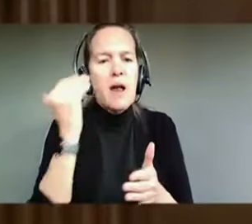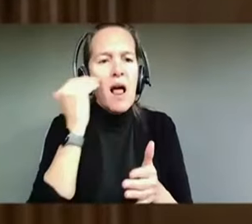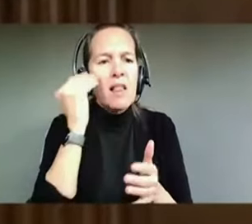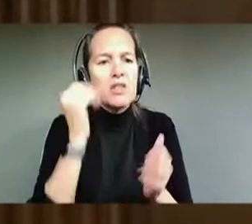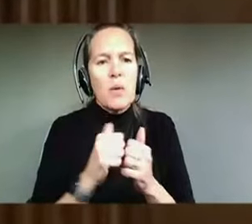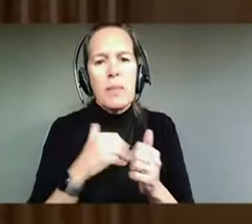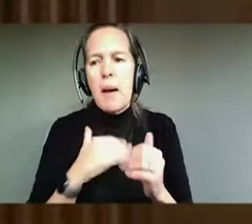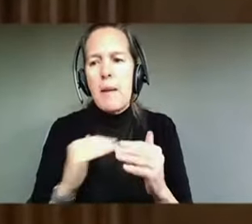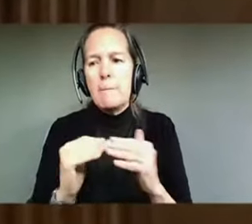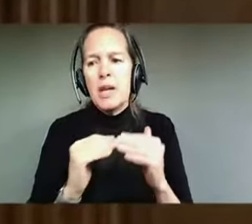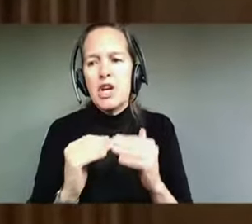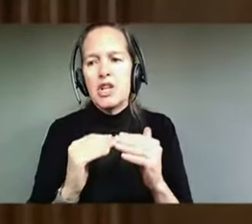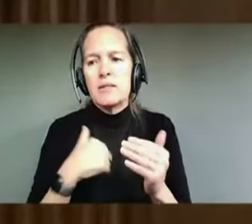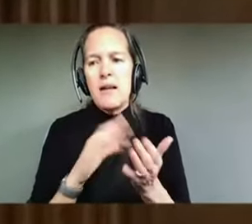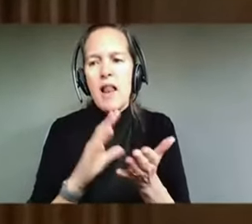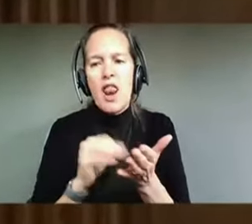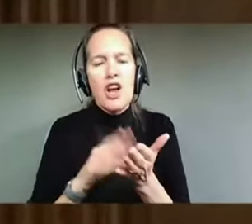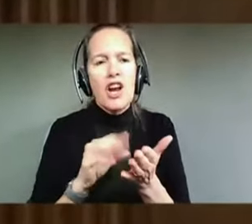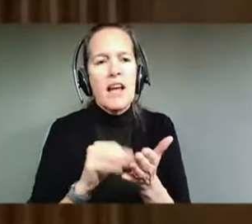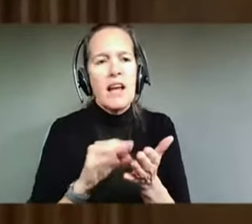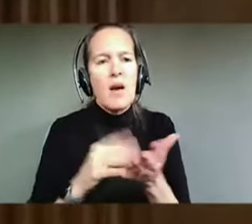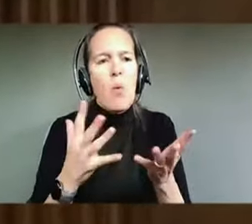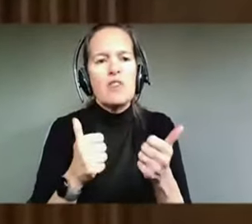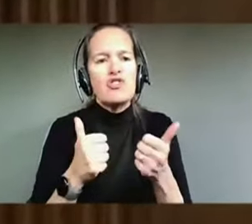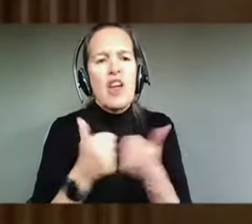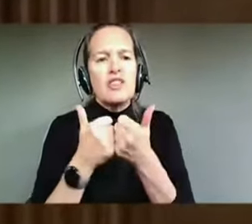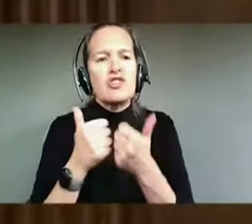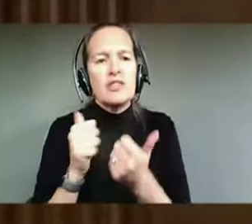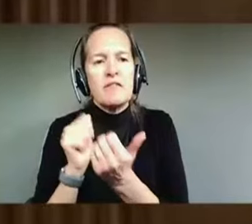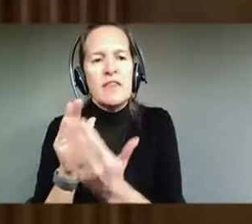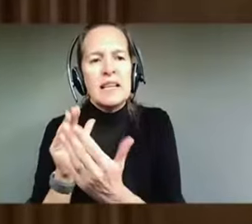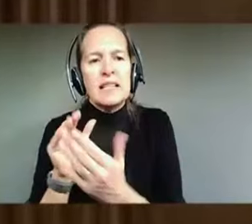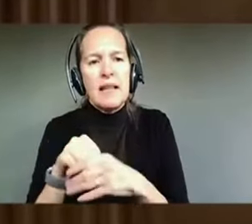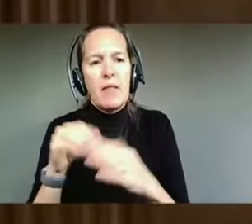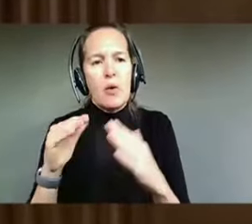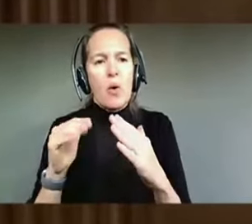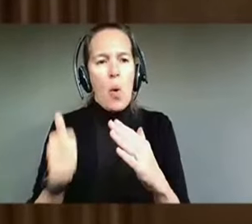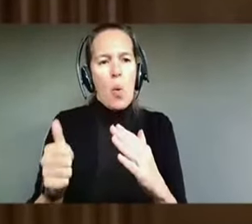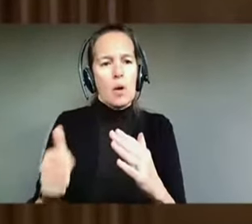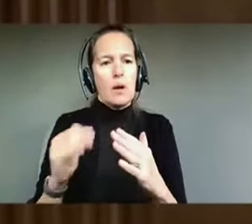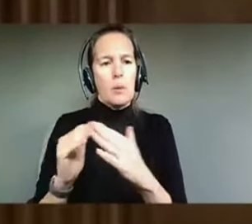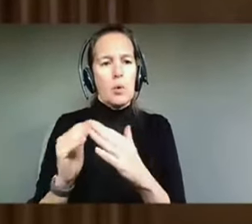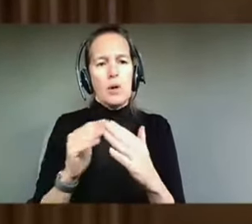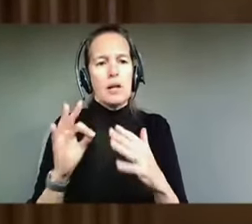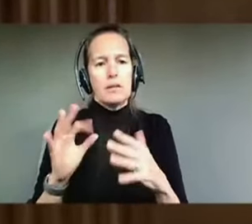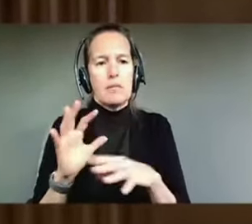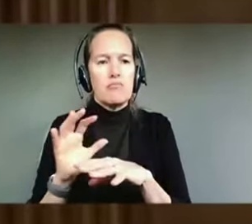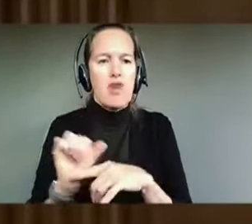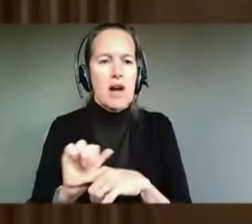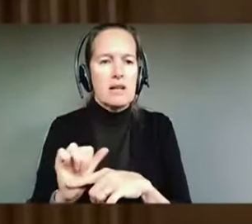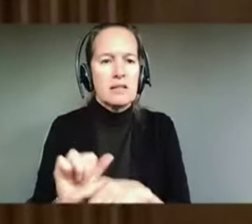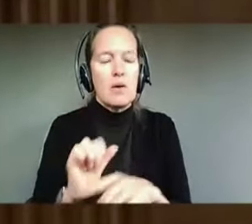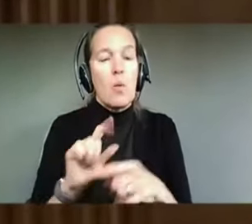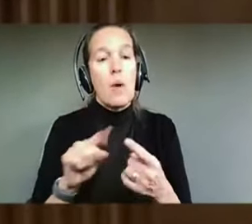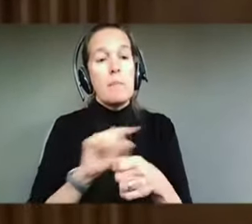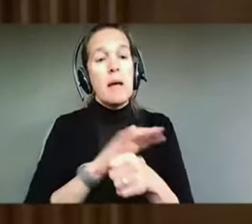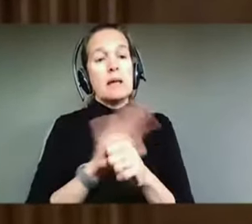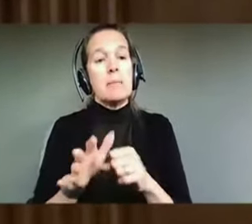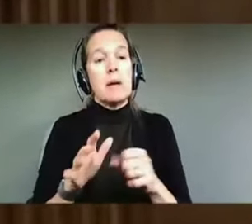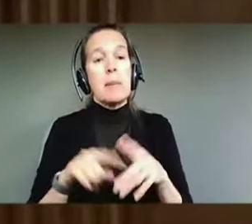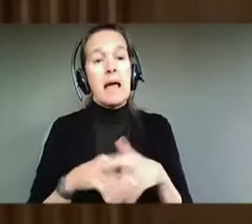them about the challenges they face in their own communities of practice. When the pandemic began, I worked closely with Project